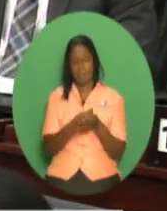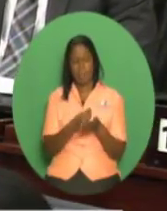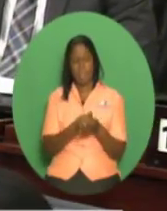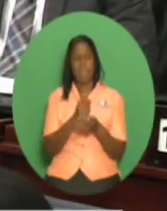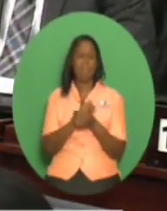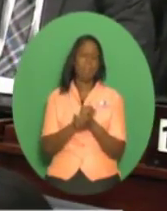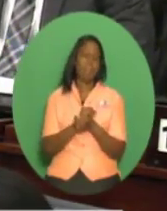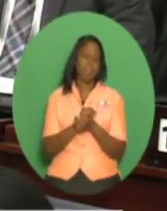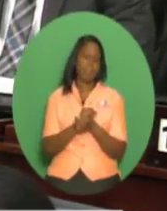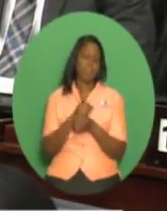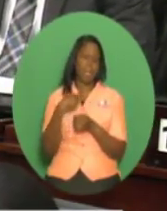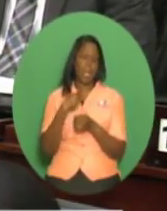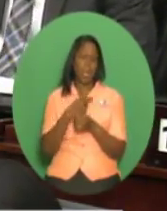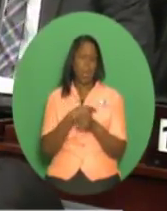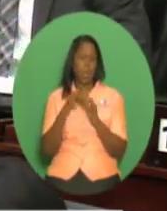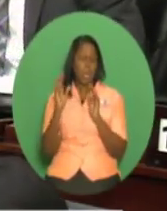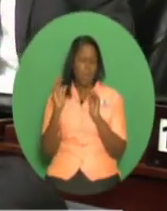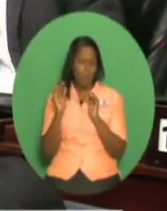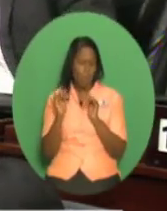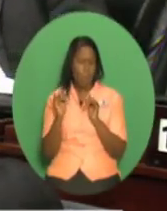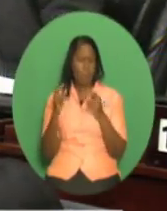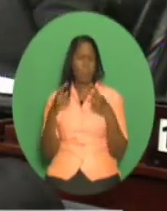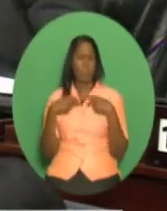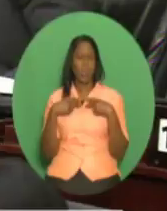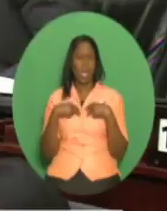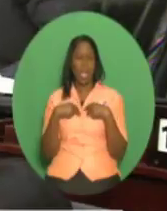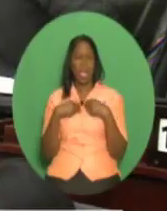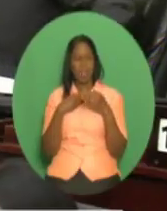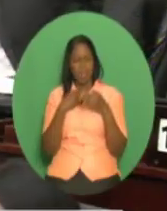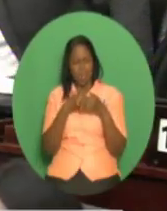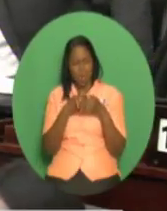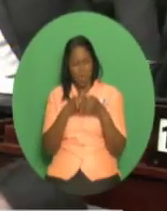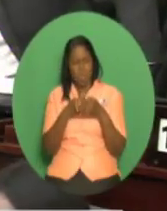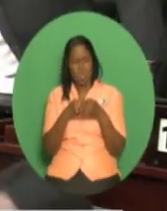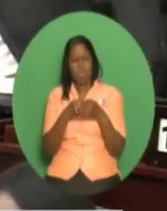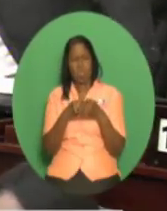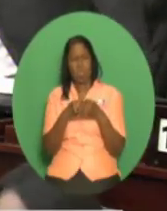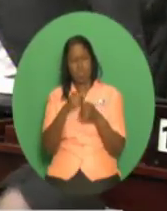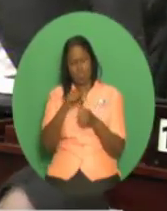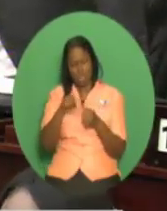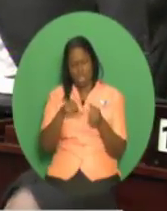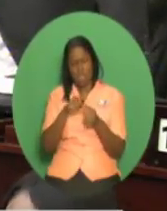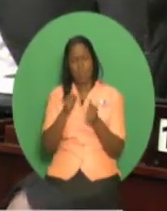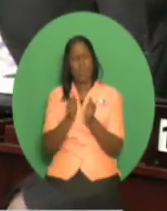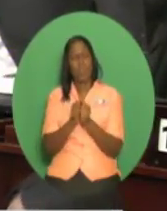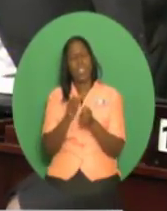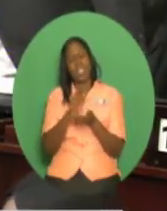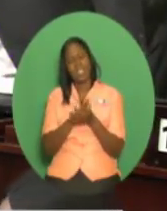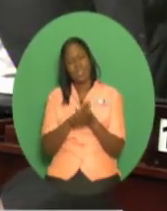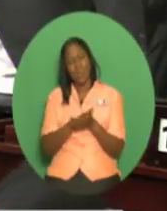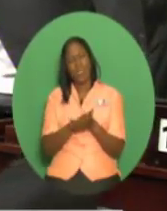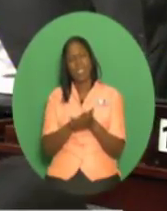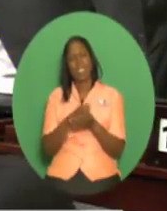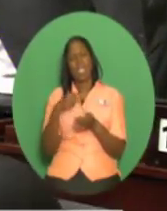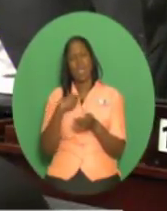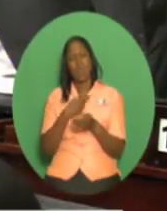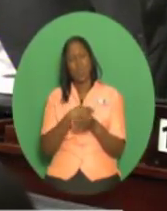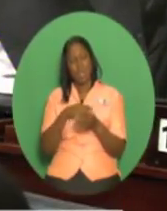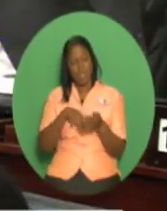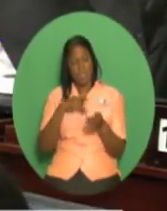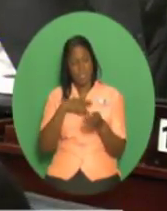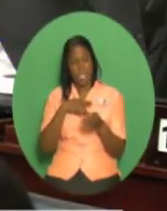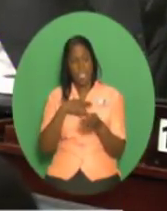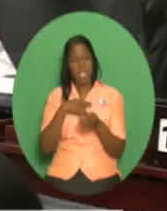hope to have an even closer relationship with these schools because it is our view that